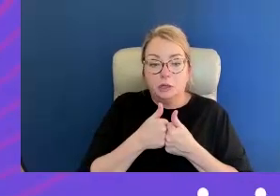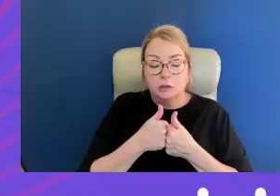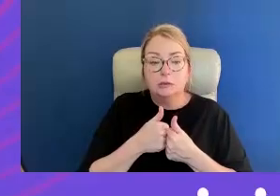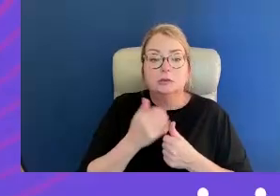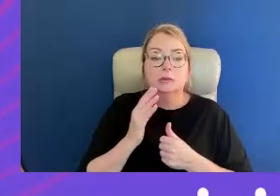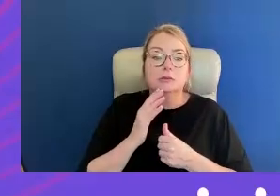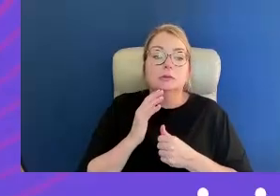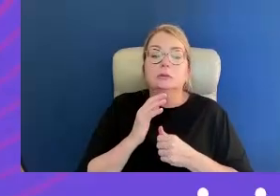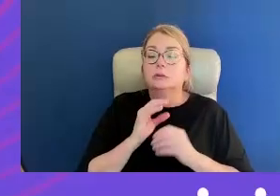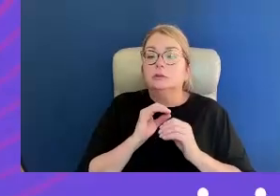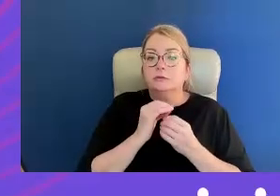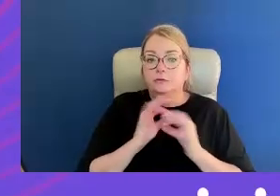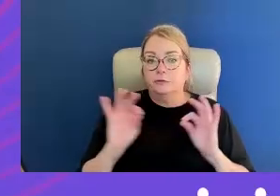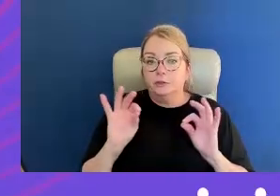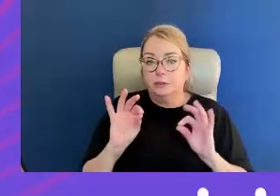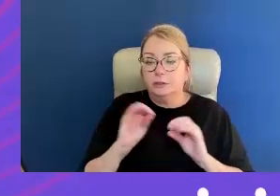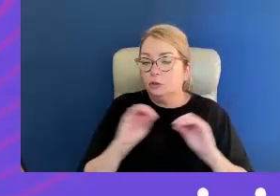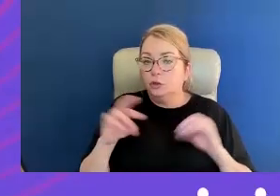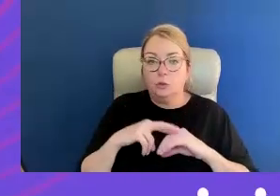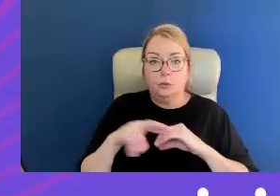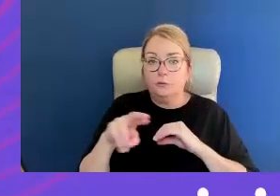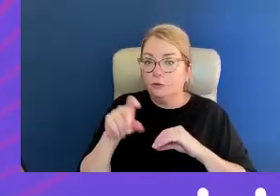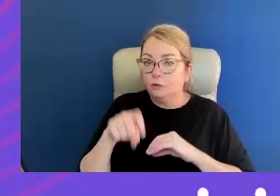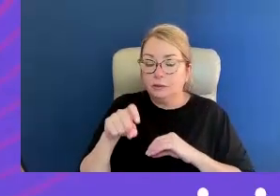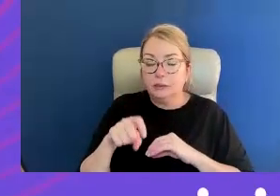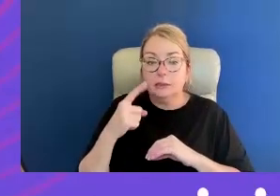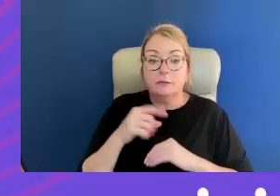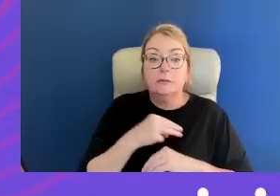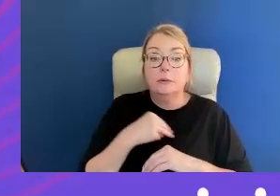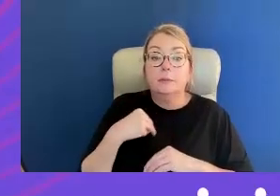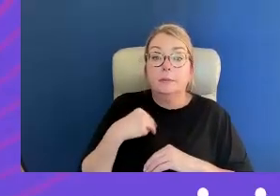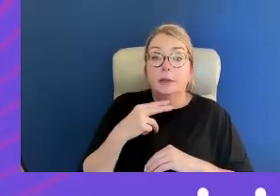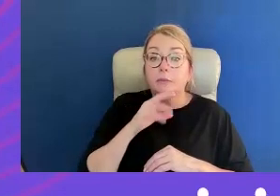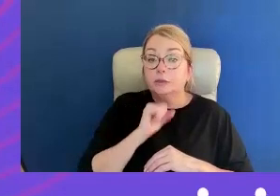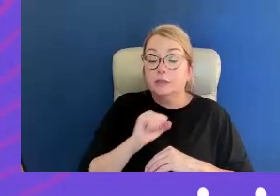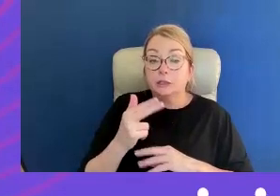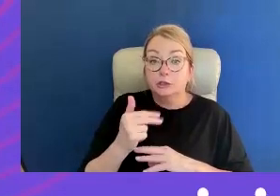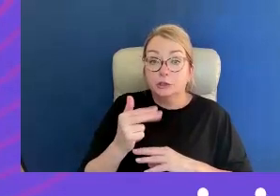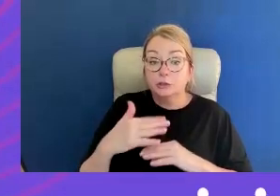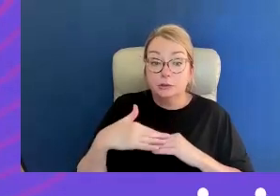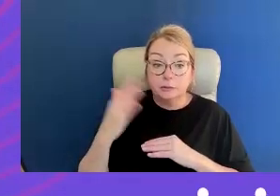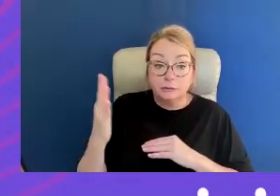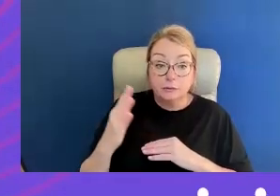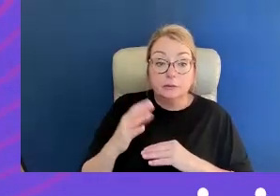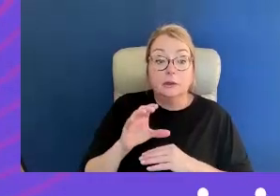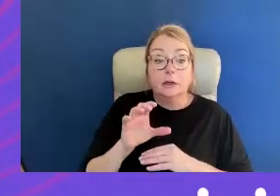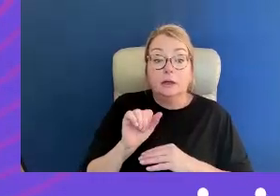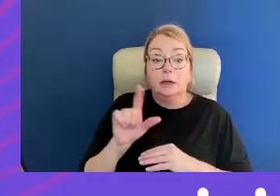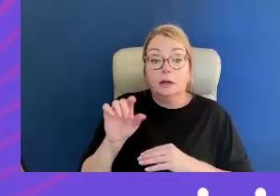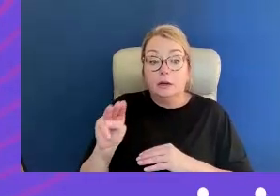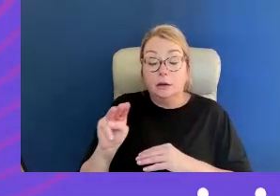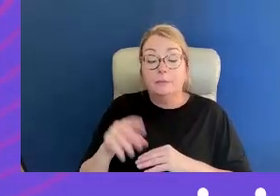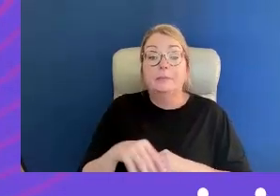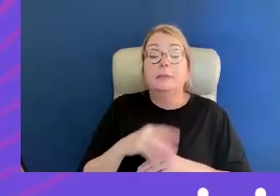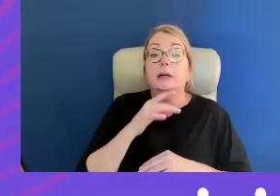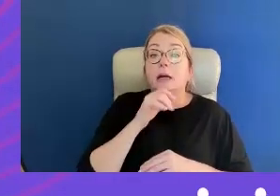services at no cost and no referral is needed. For members 13 and above, Calm is available to you, and for members 18 and